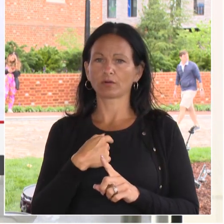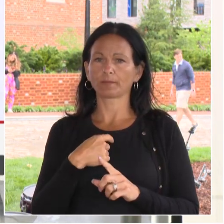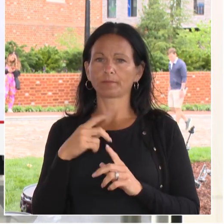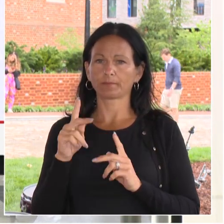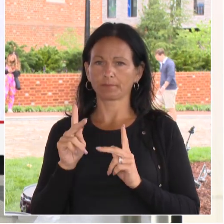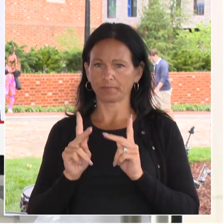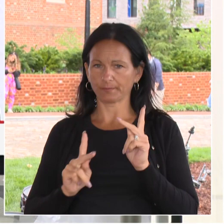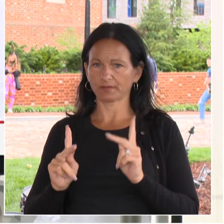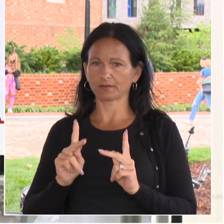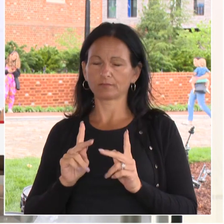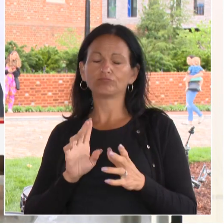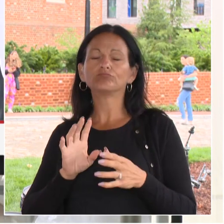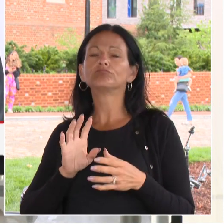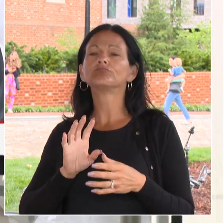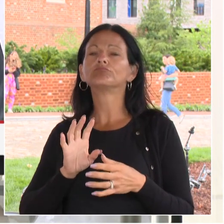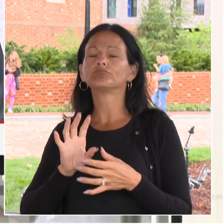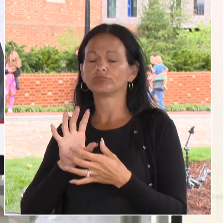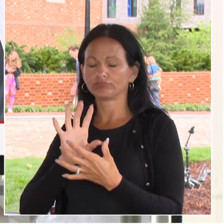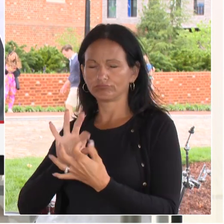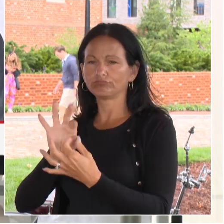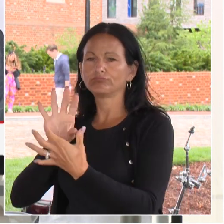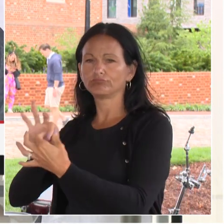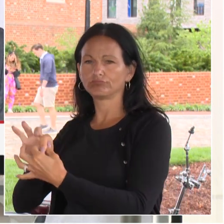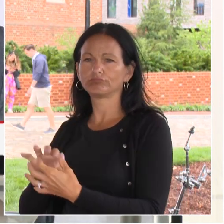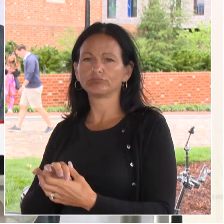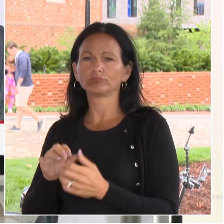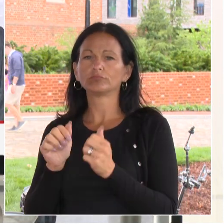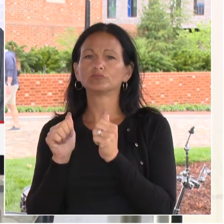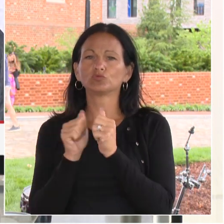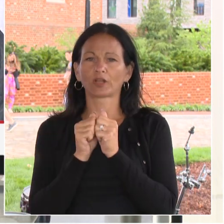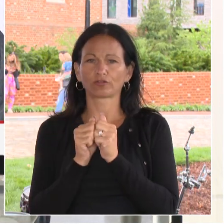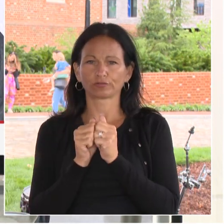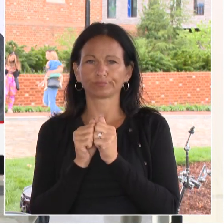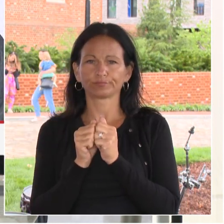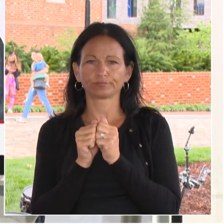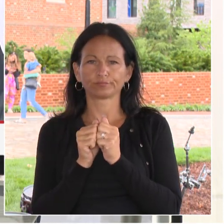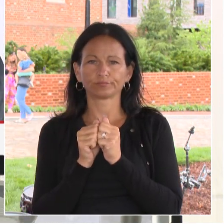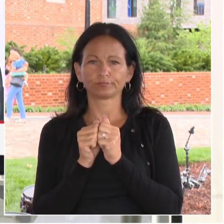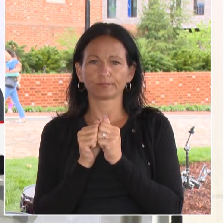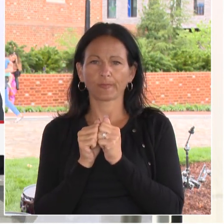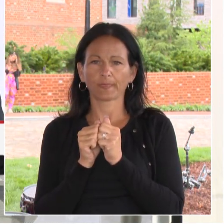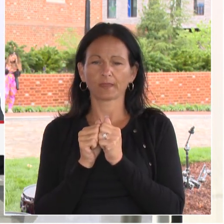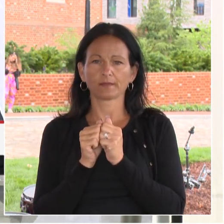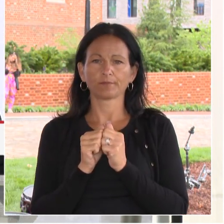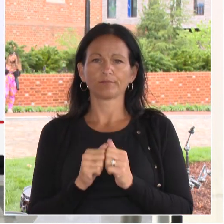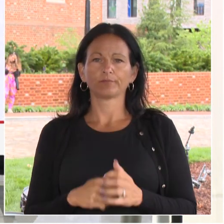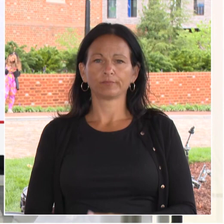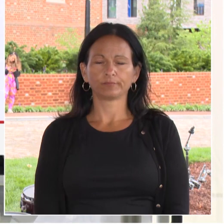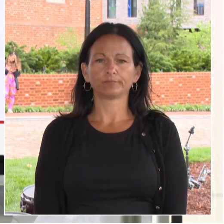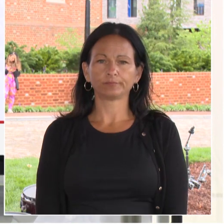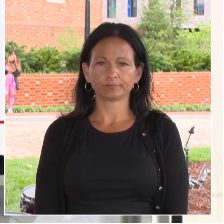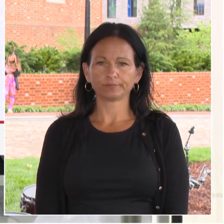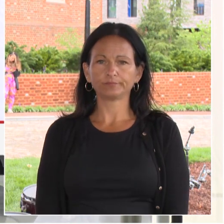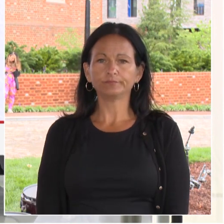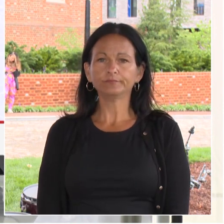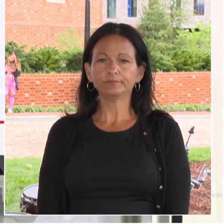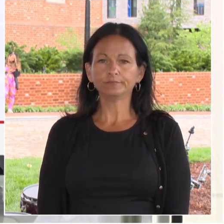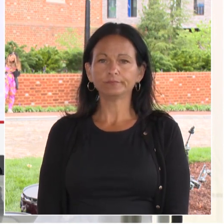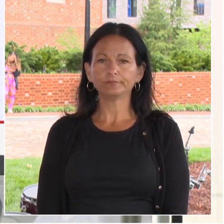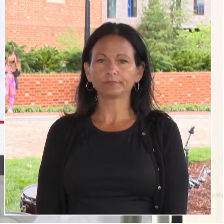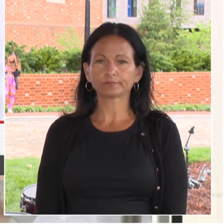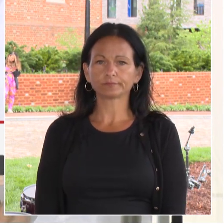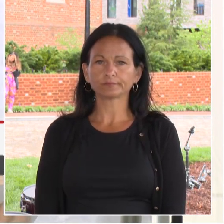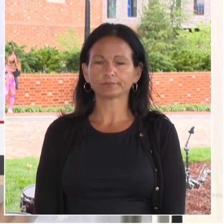hope is that as time moves along, this sculpture will provide a moment to reflect on and to remember the countless acts of